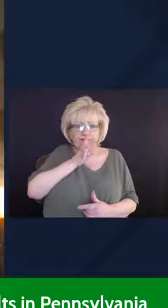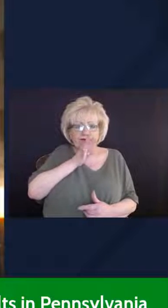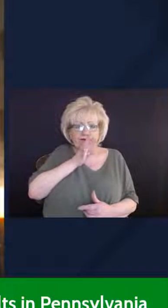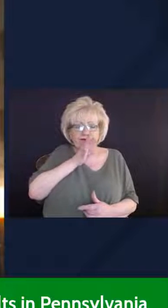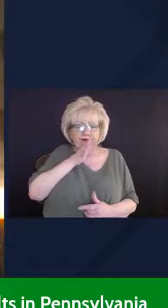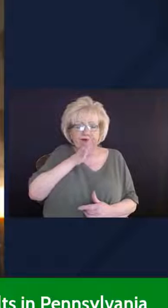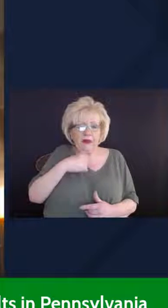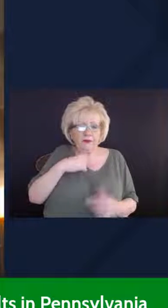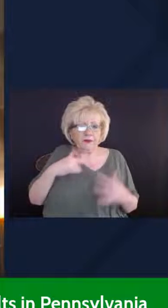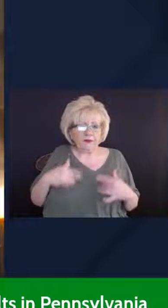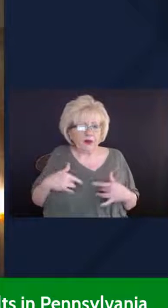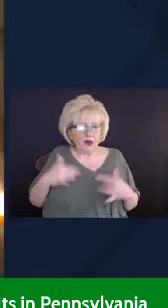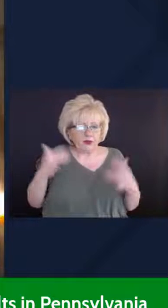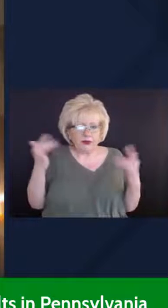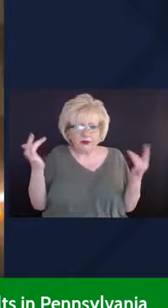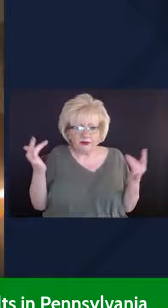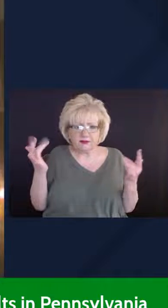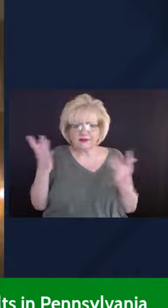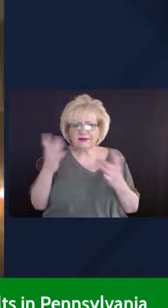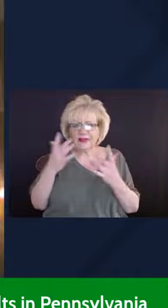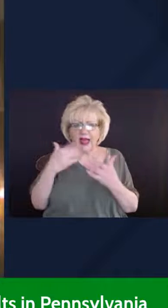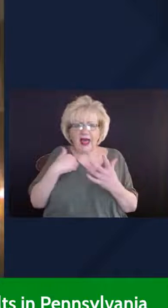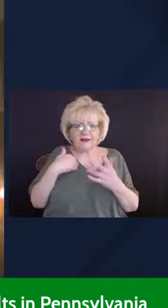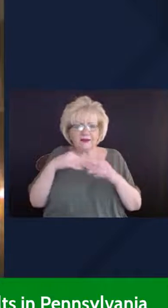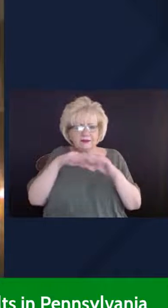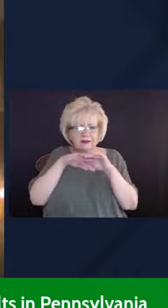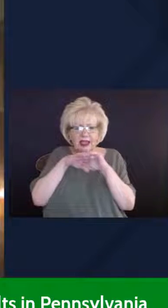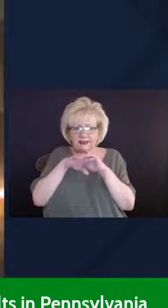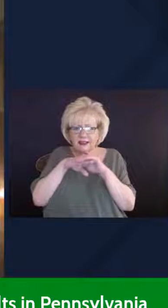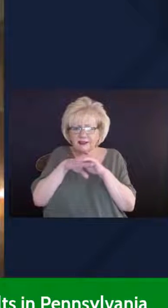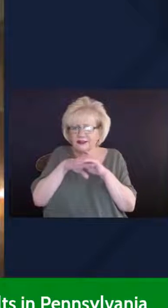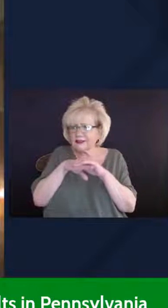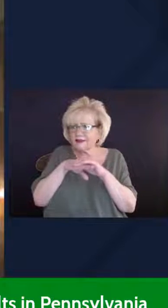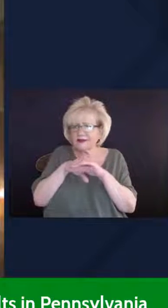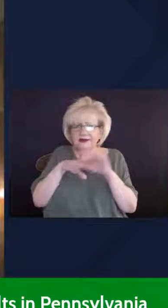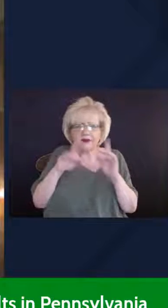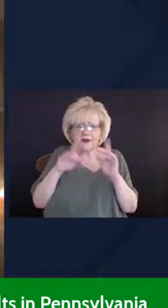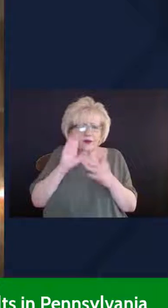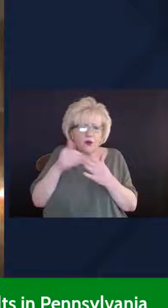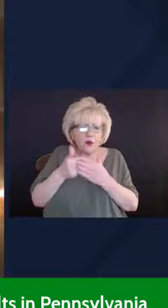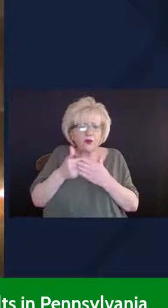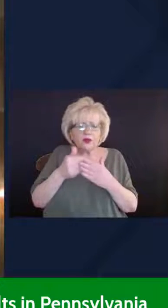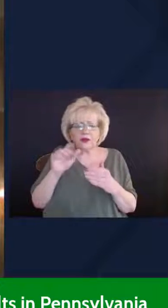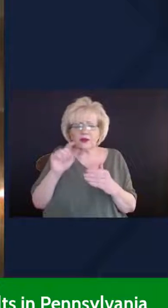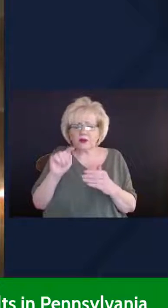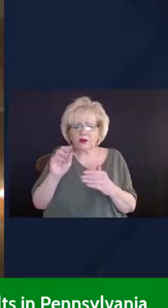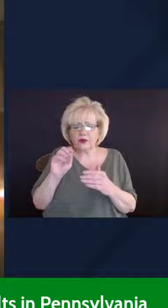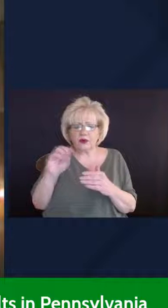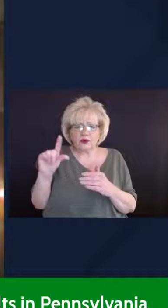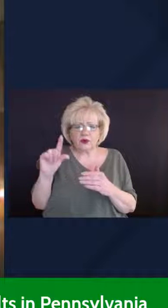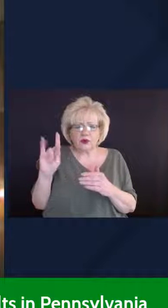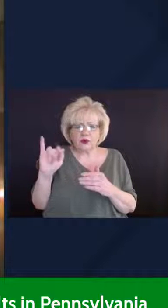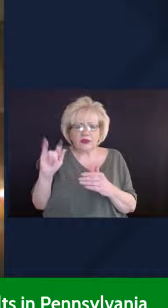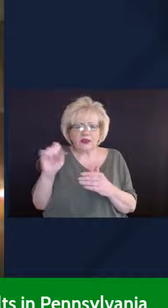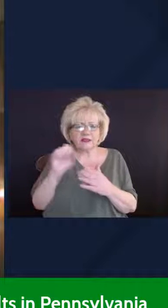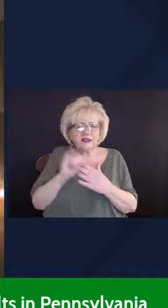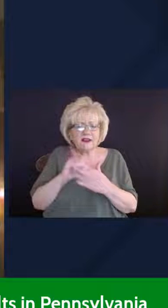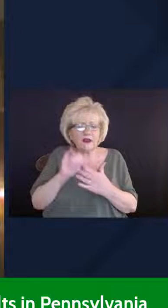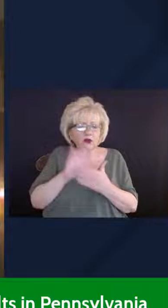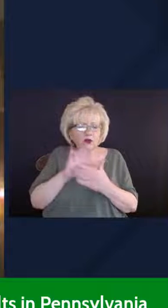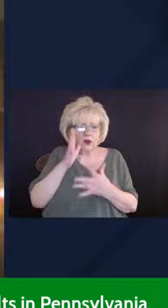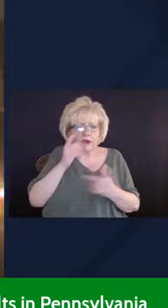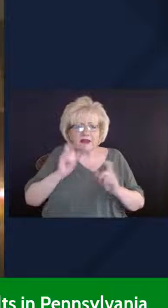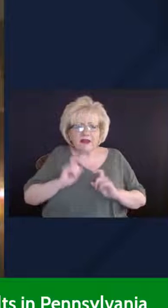have access to all of the toolkits that my school was going to give me, and all the questions